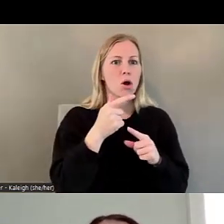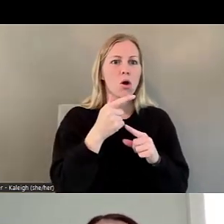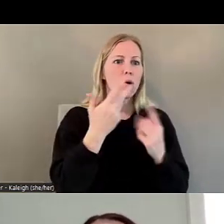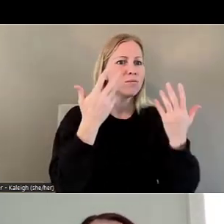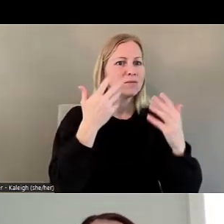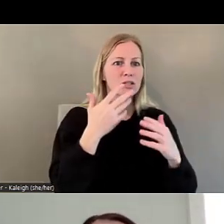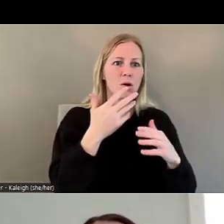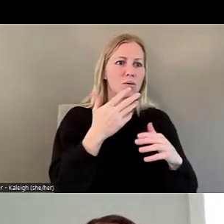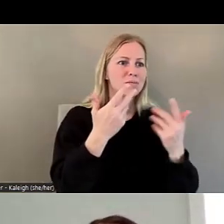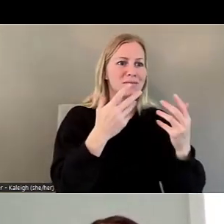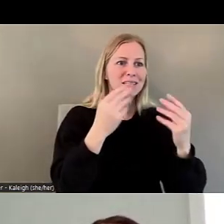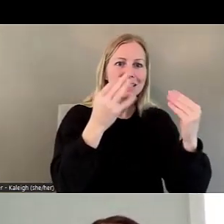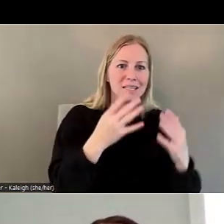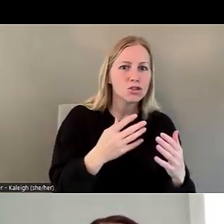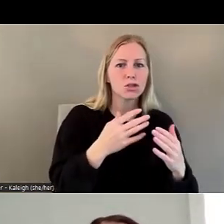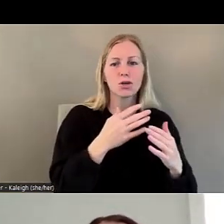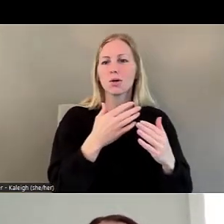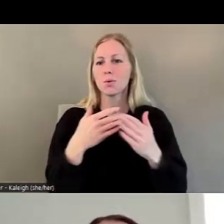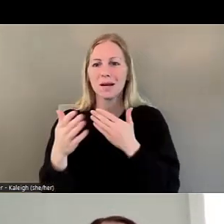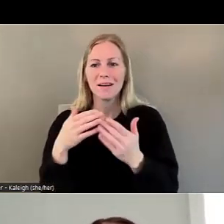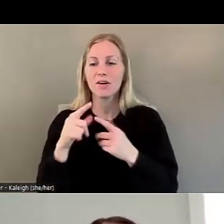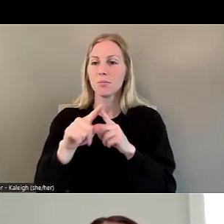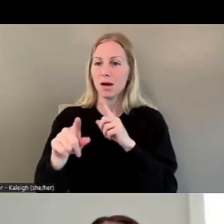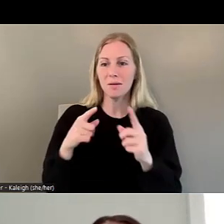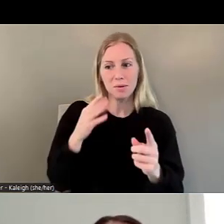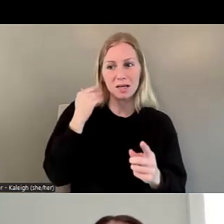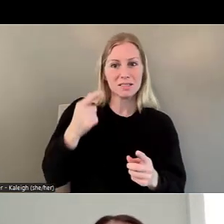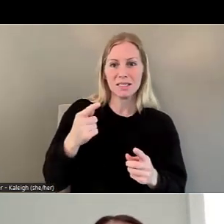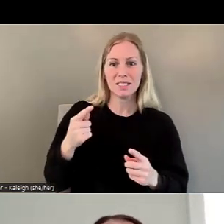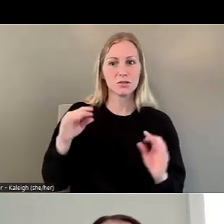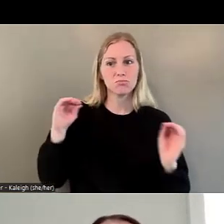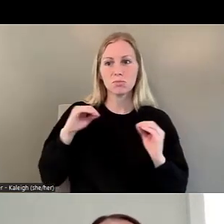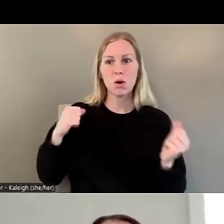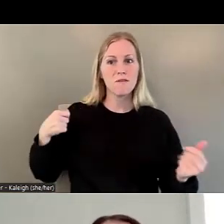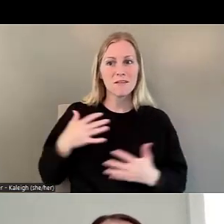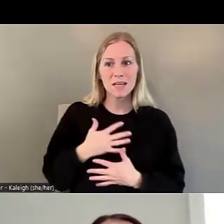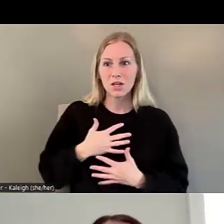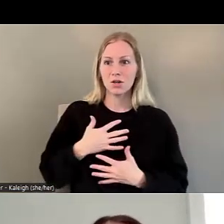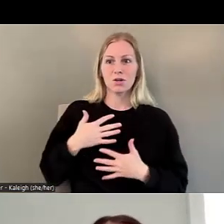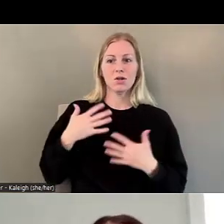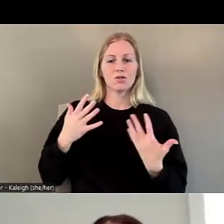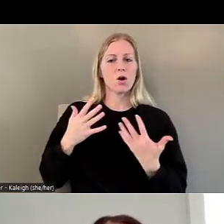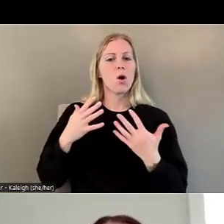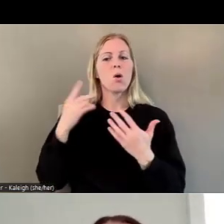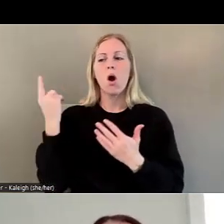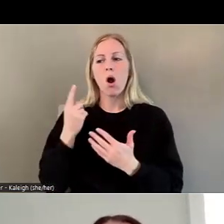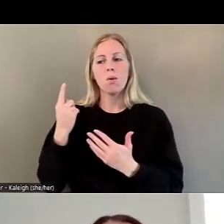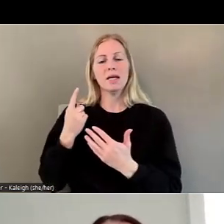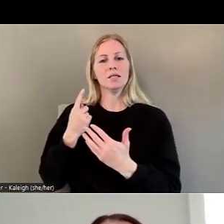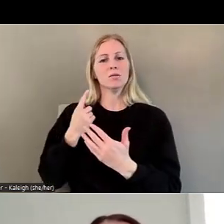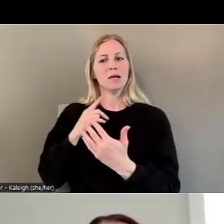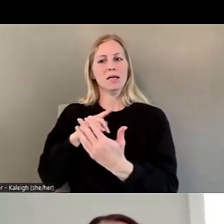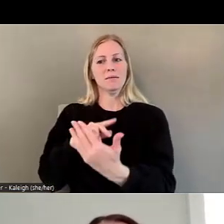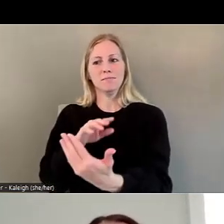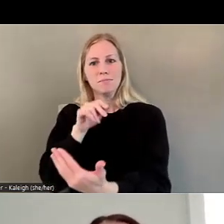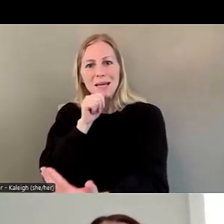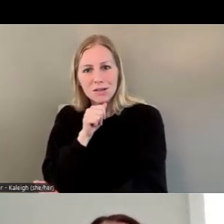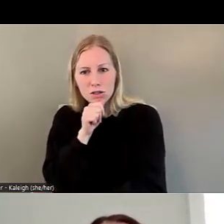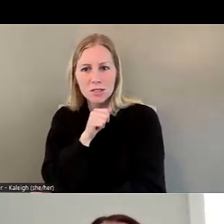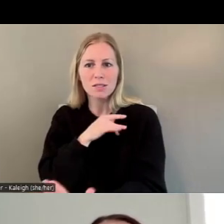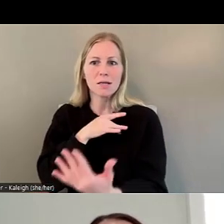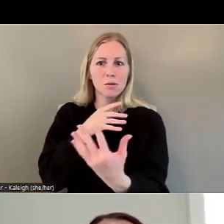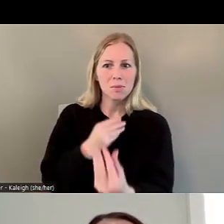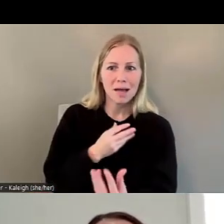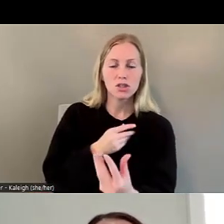no hierarchy of power. We work together. He's always met with patience and compassion. And the days that he doesn't have